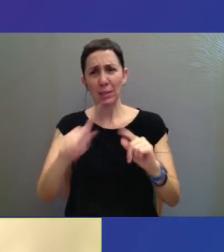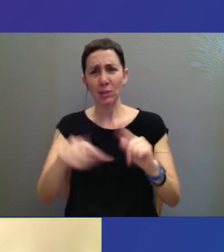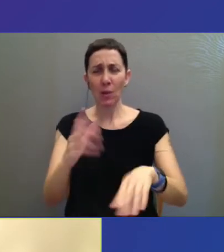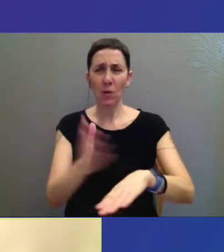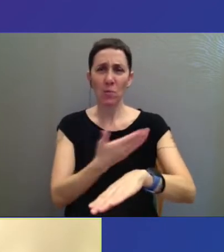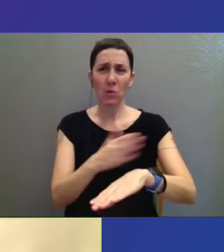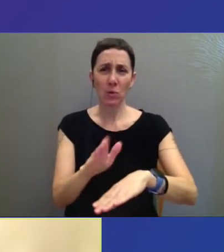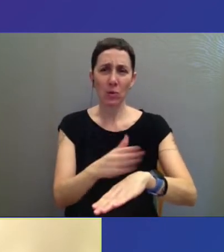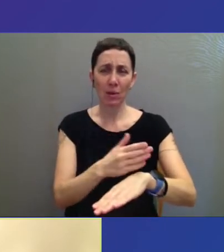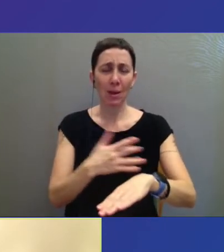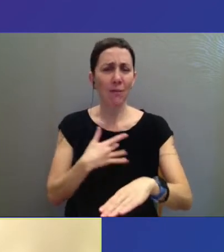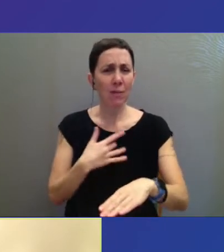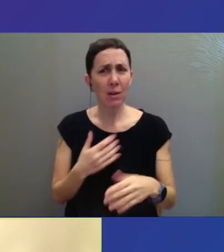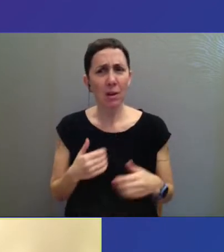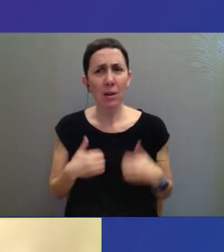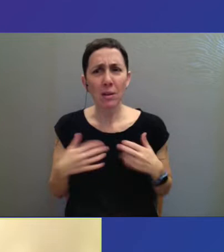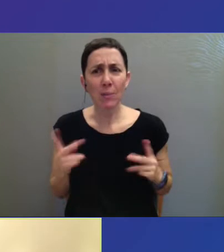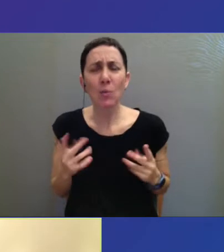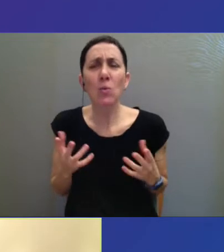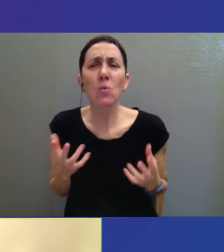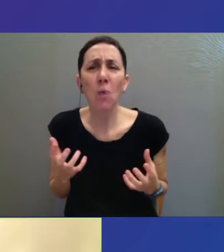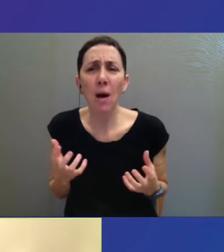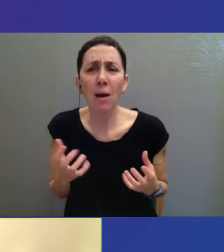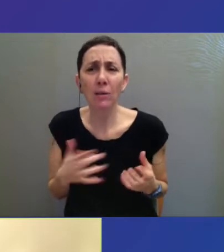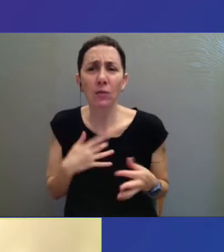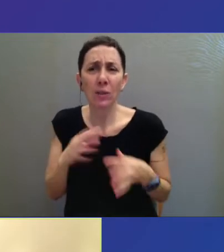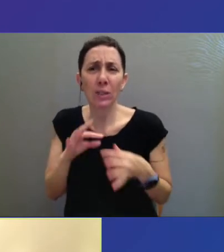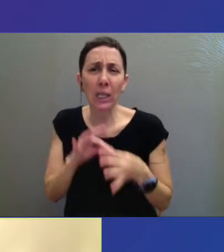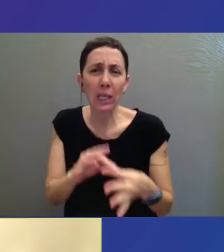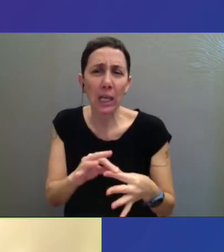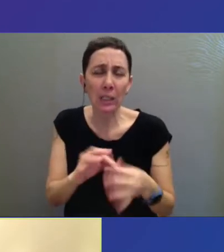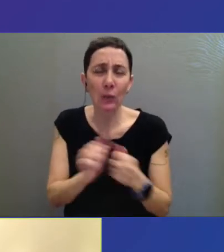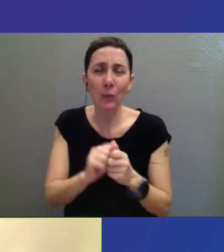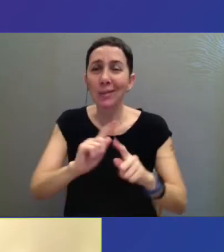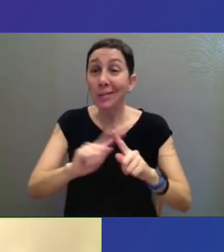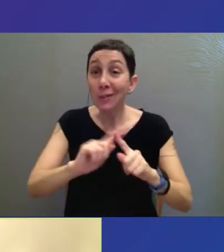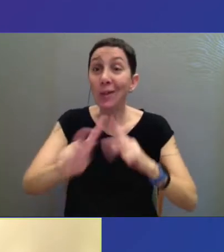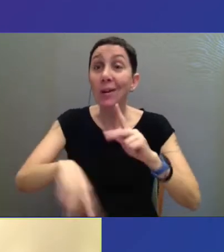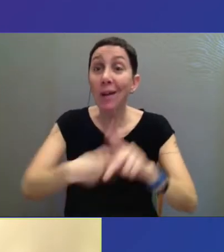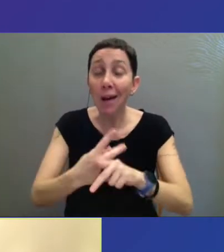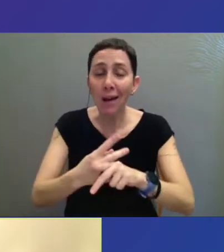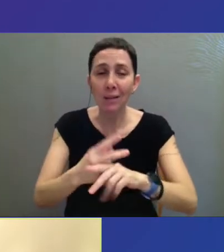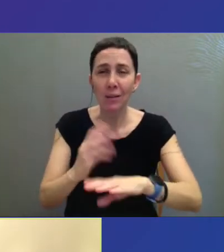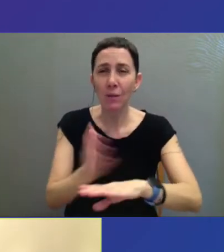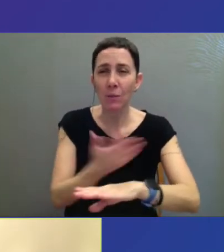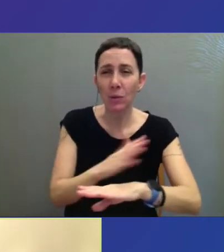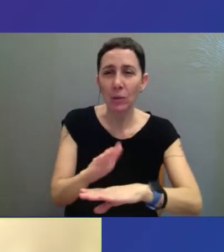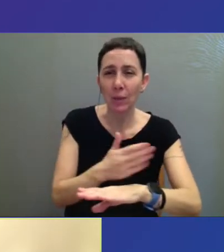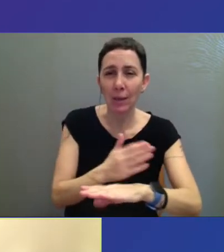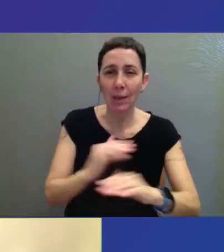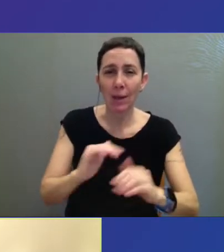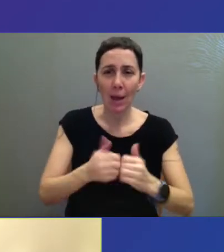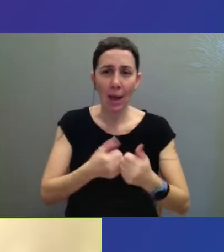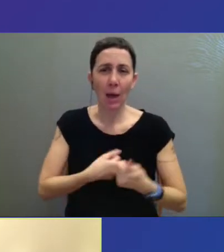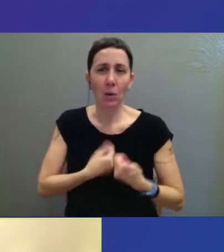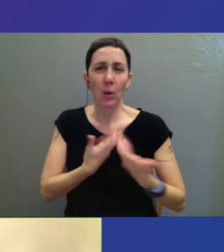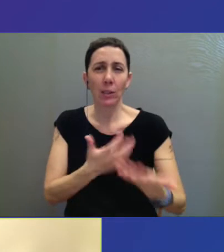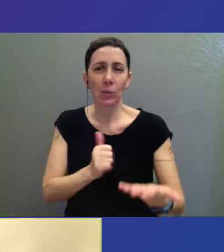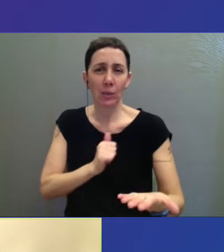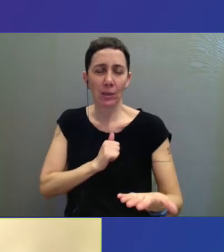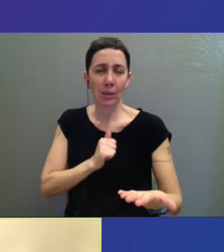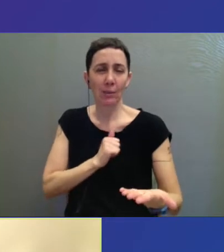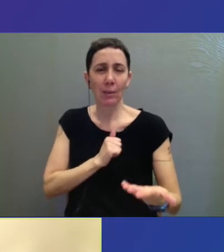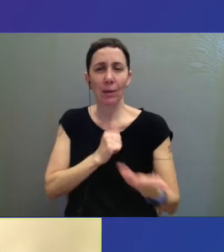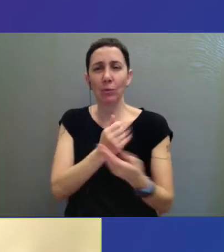people desire, is that connection with different kinds of music and how to express freely.